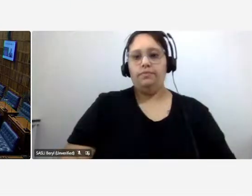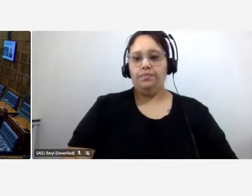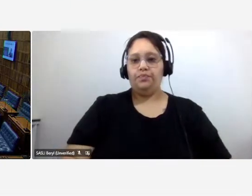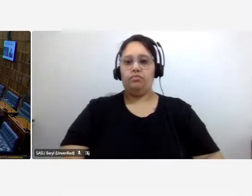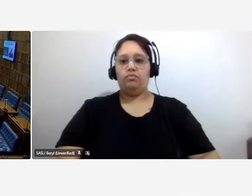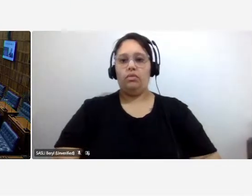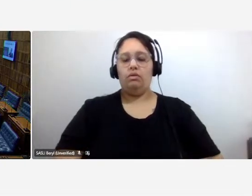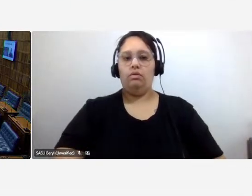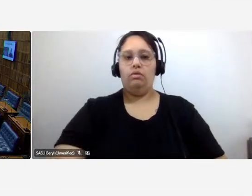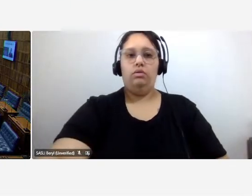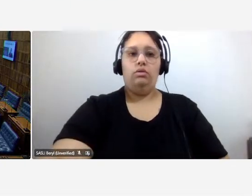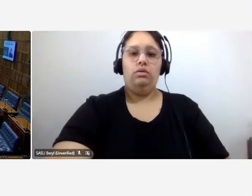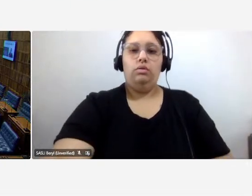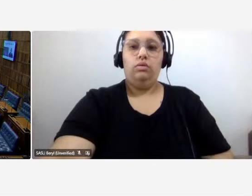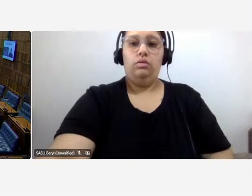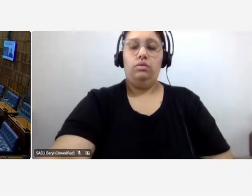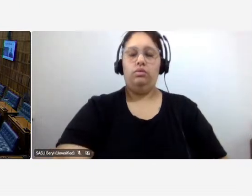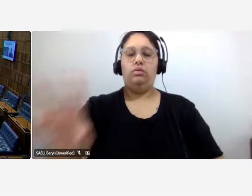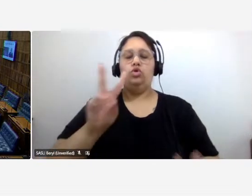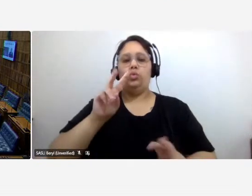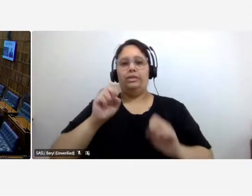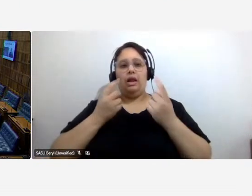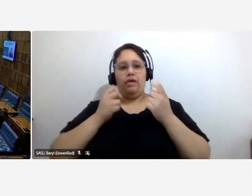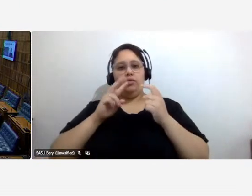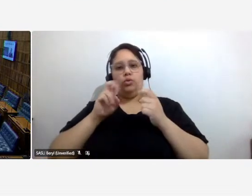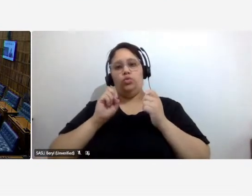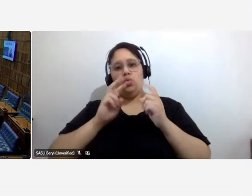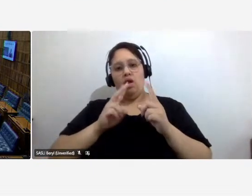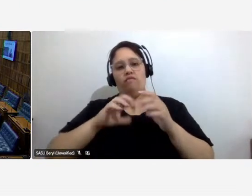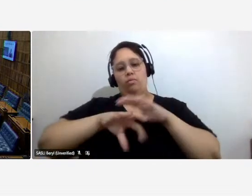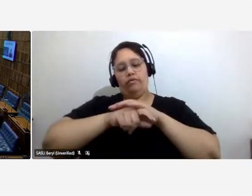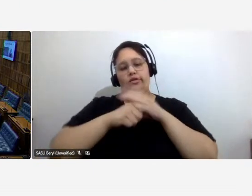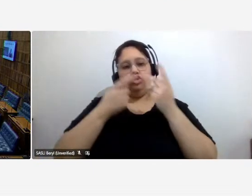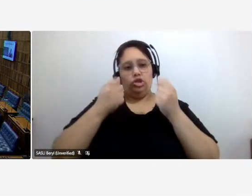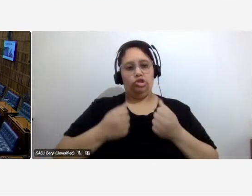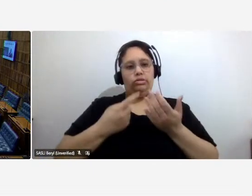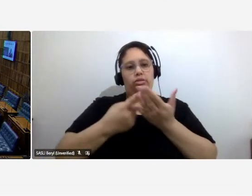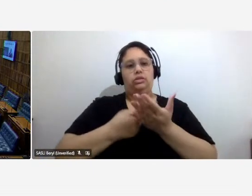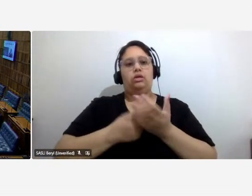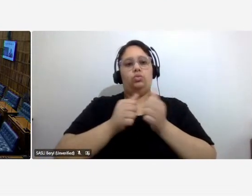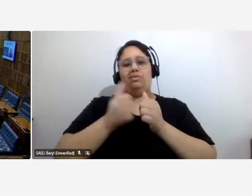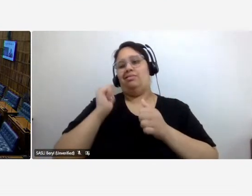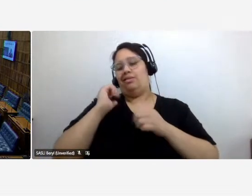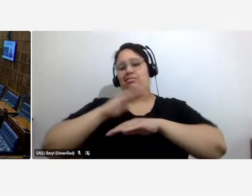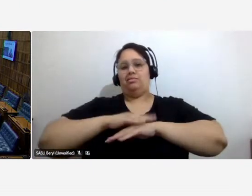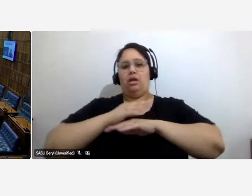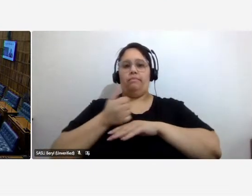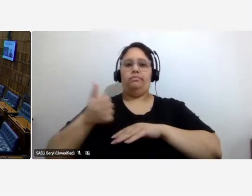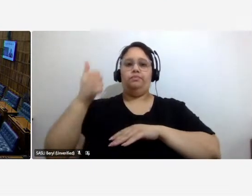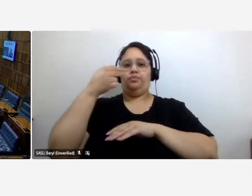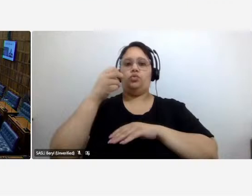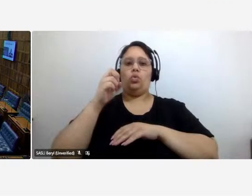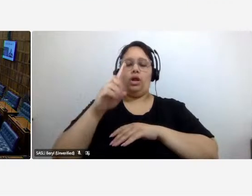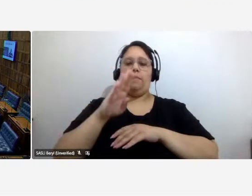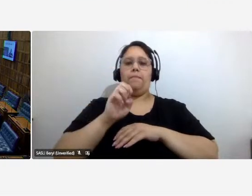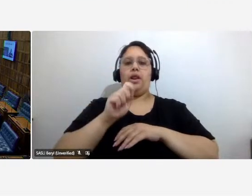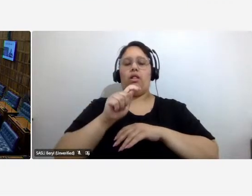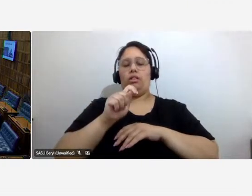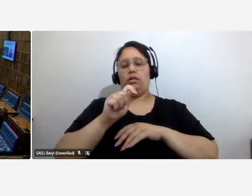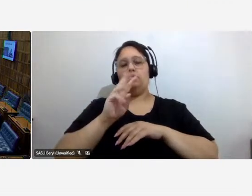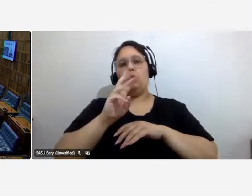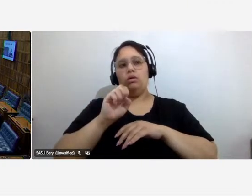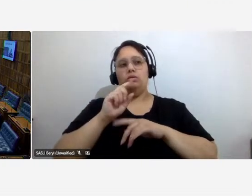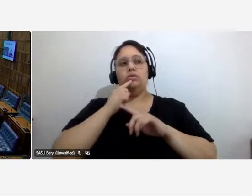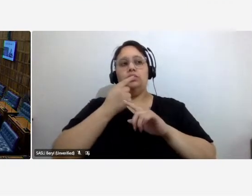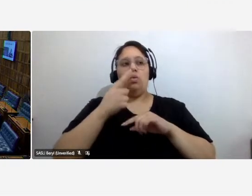and 2012, Provincial Treasury had a discussion with our then head of department, Mr. Brent Walters, and pointed out that we always